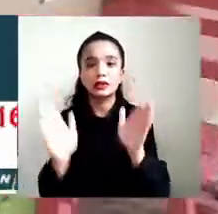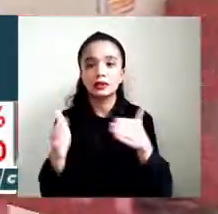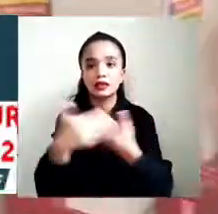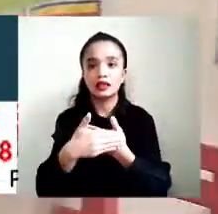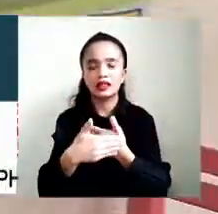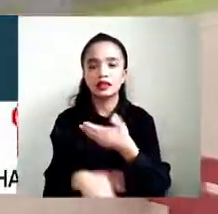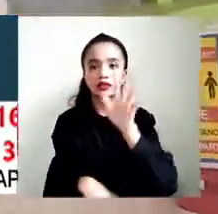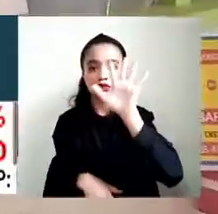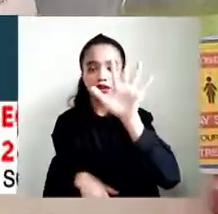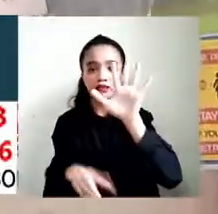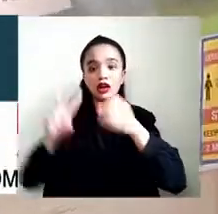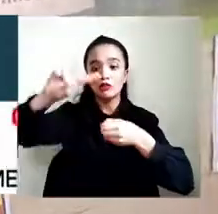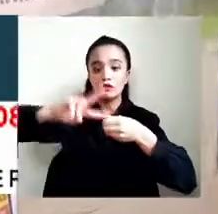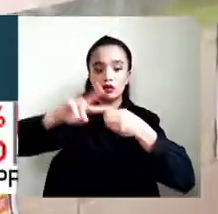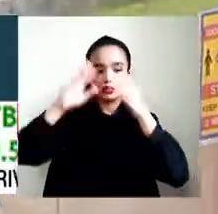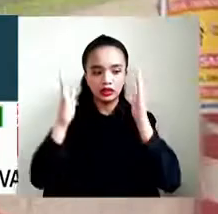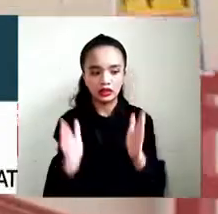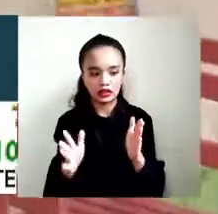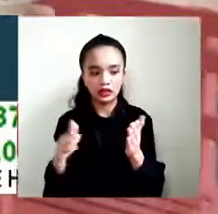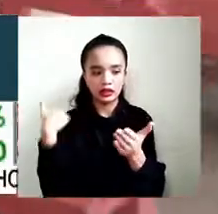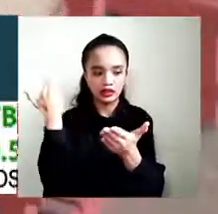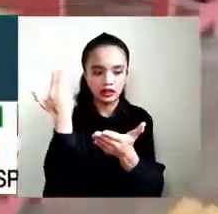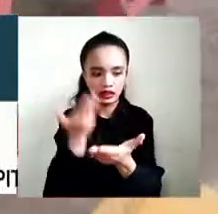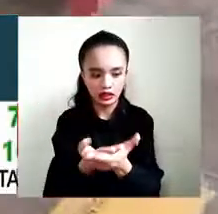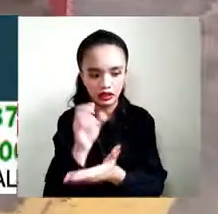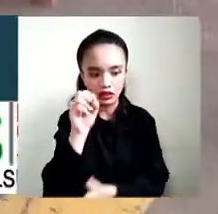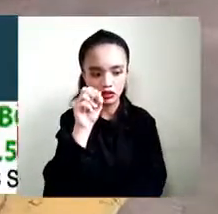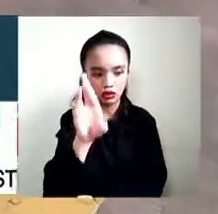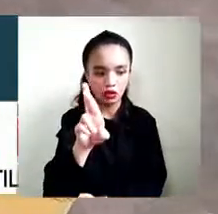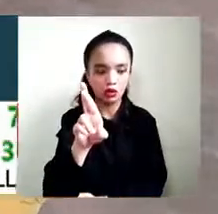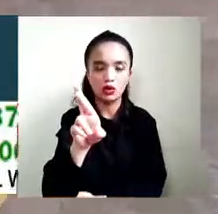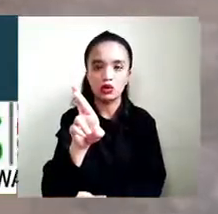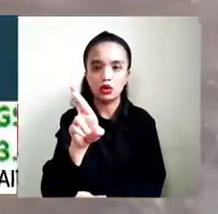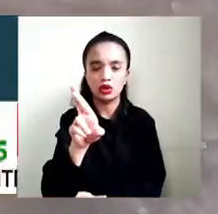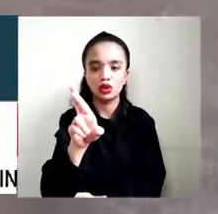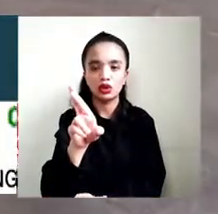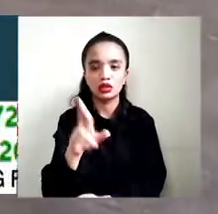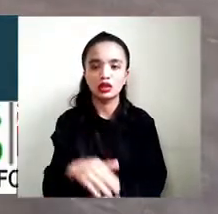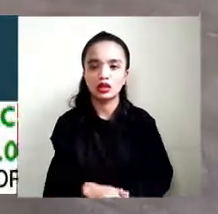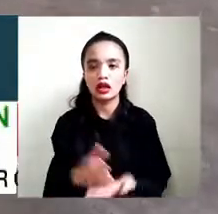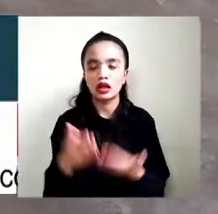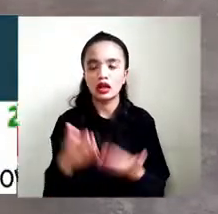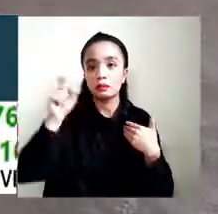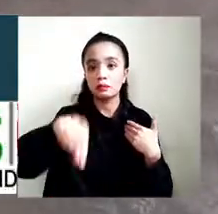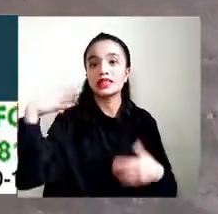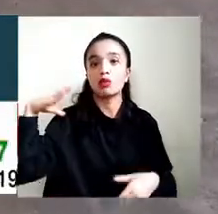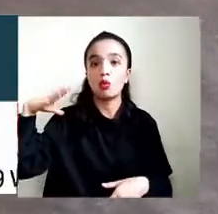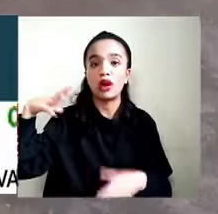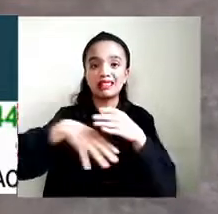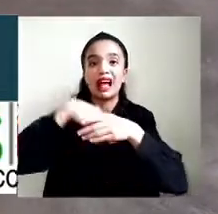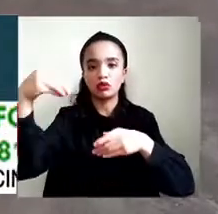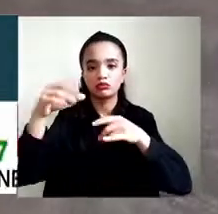five voters arrive at a time or at the time, they will have to wait here outside